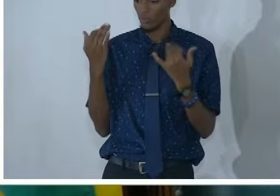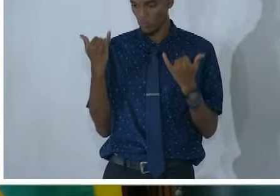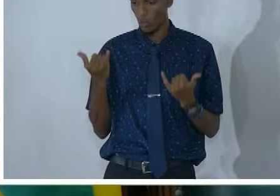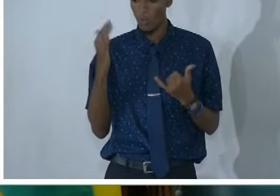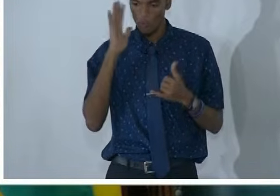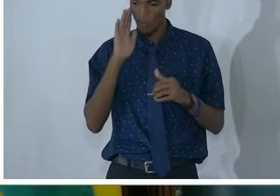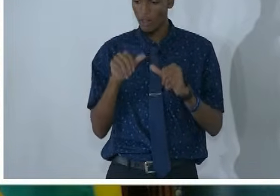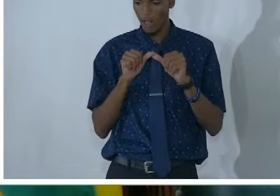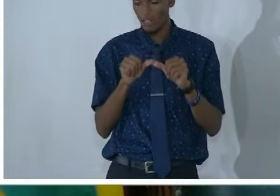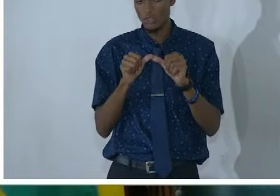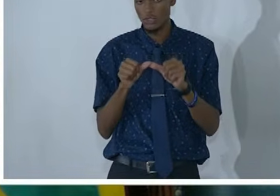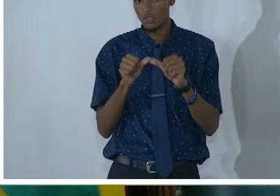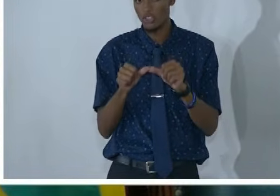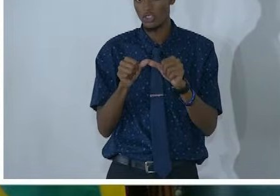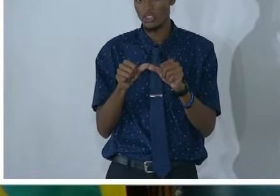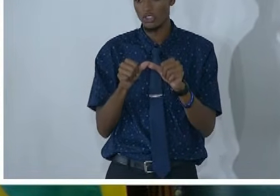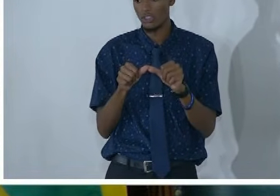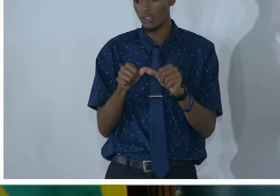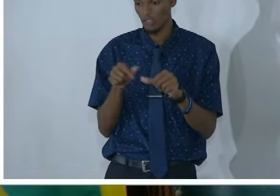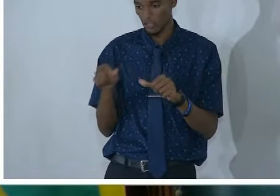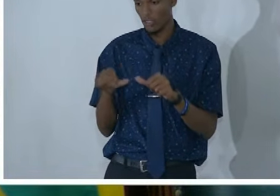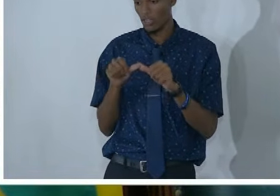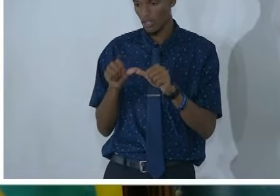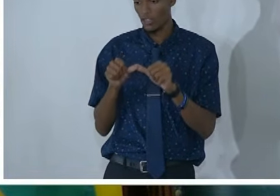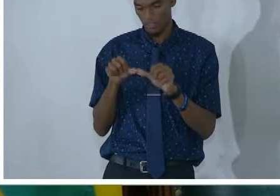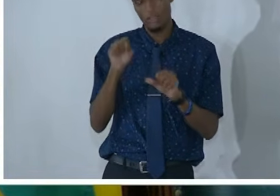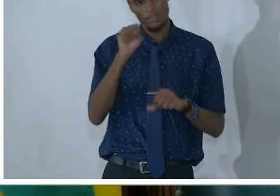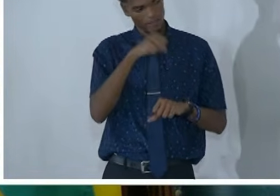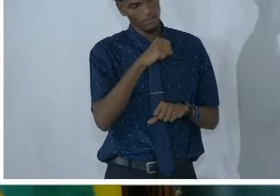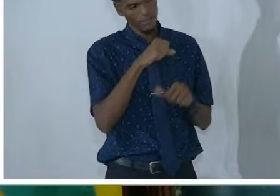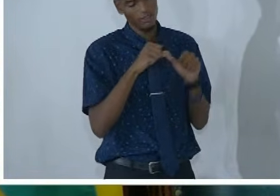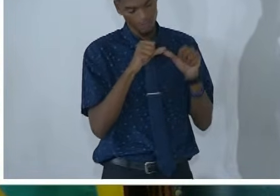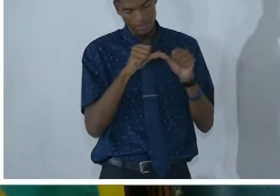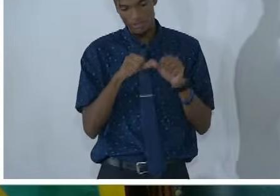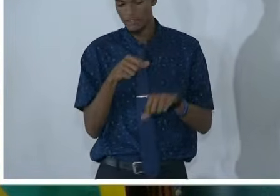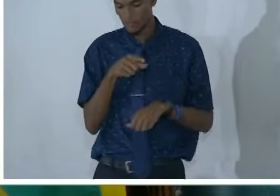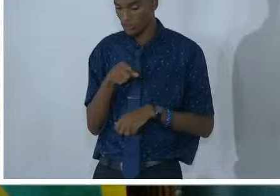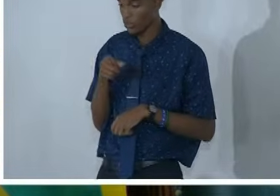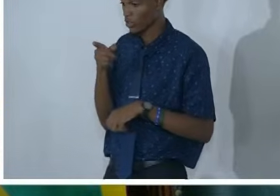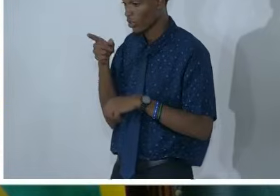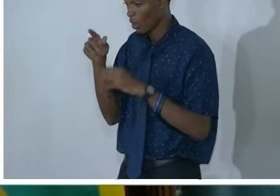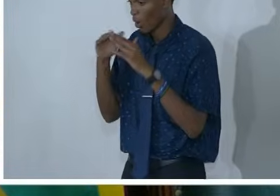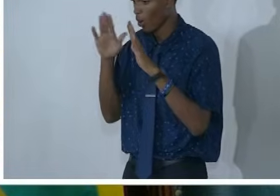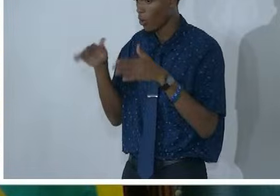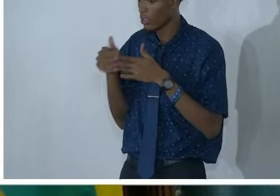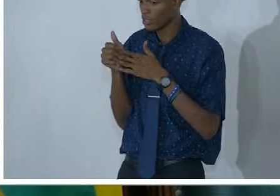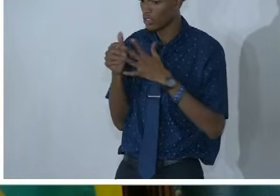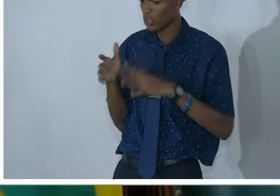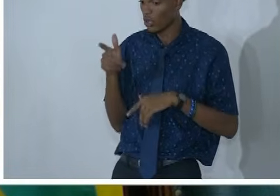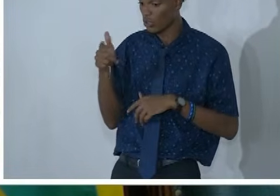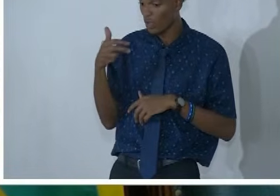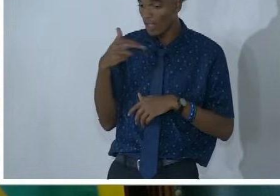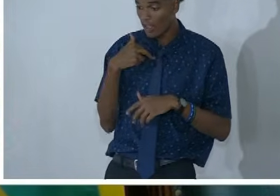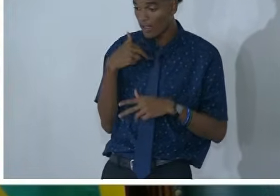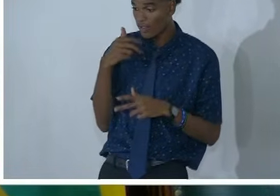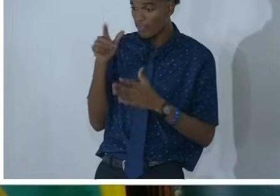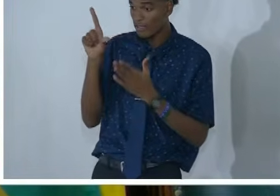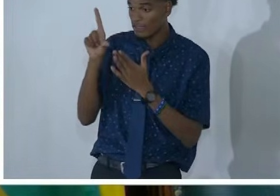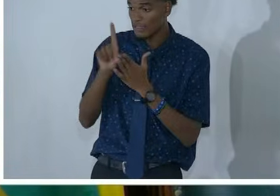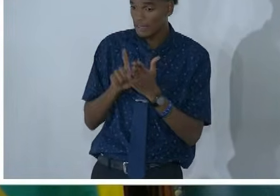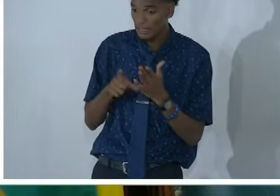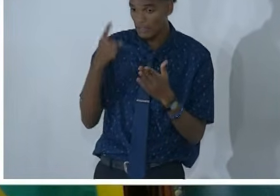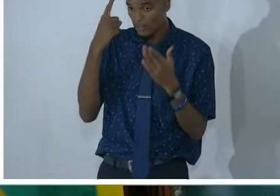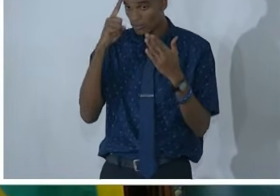will be a continuation. House Leader, do you have a listing of persons who